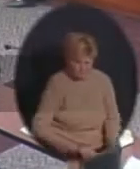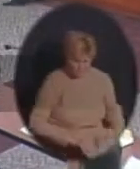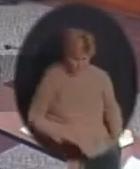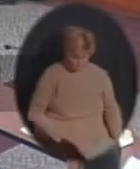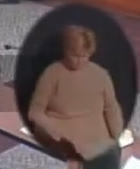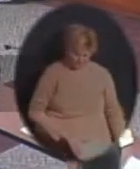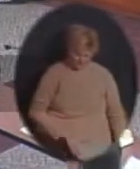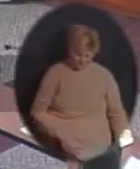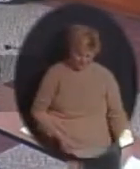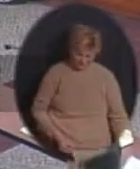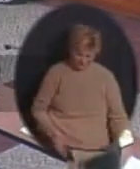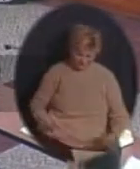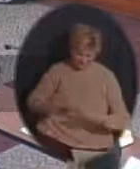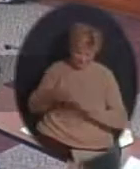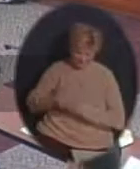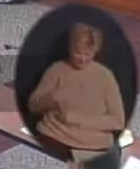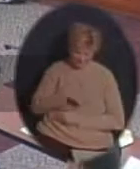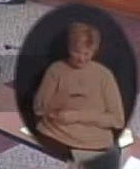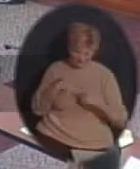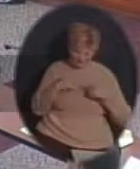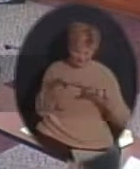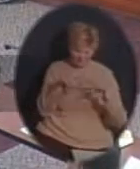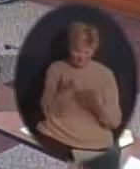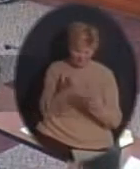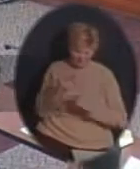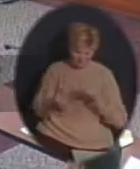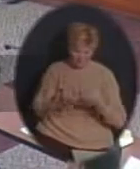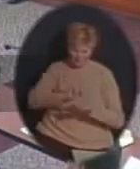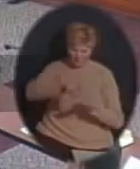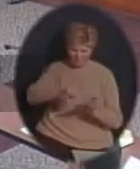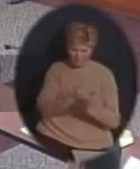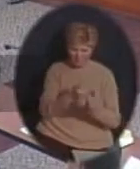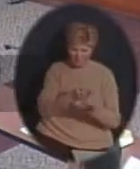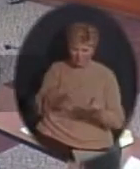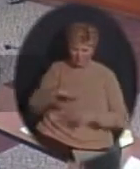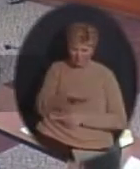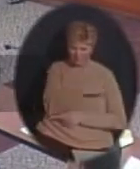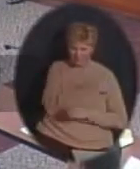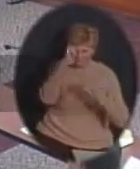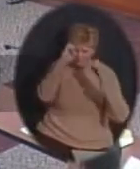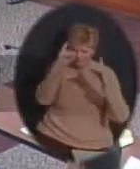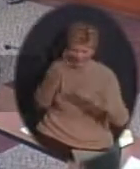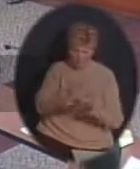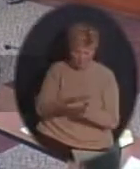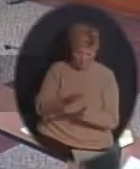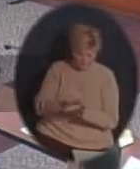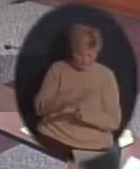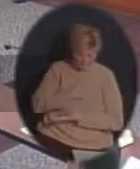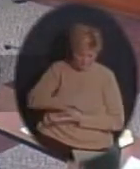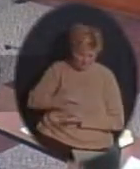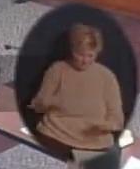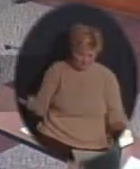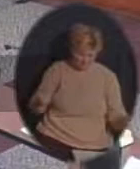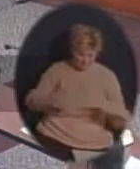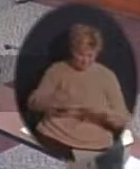And next we have a group of people here who have graduated from our Citizen Education Academy. Please come forward.